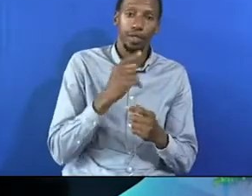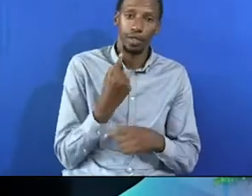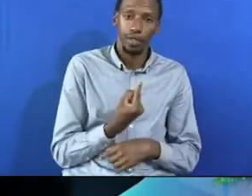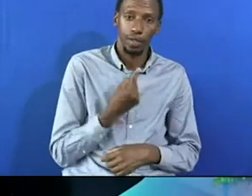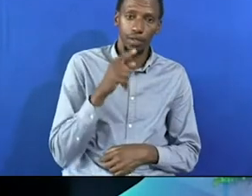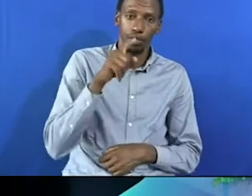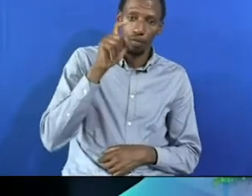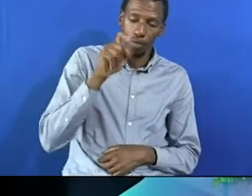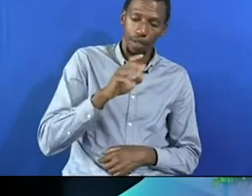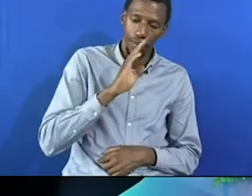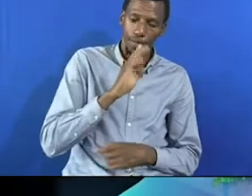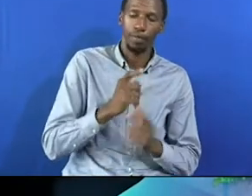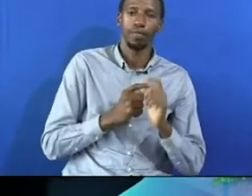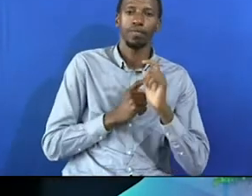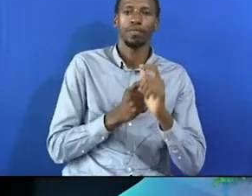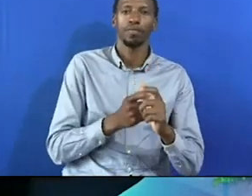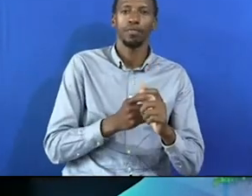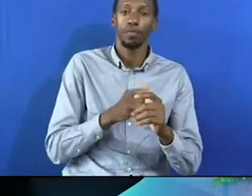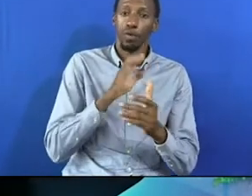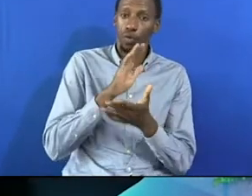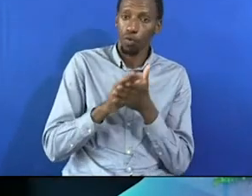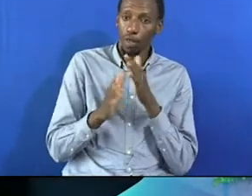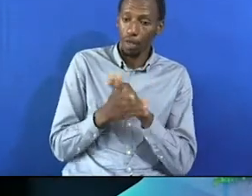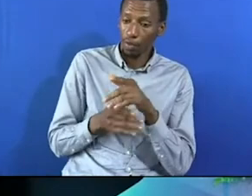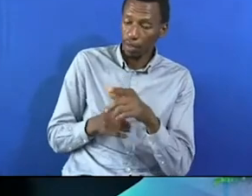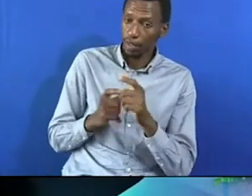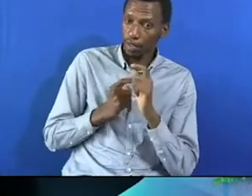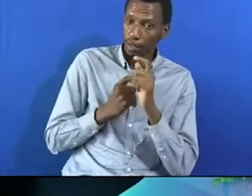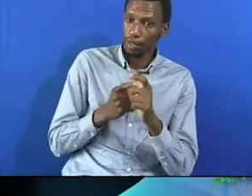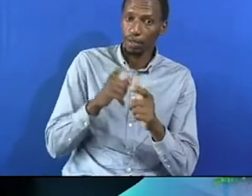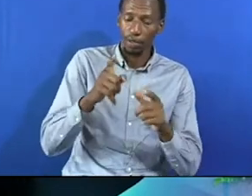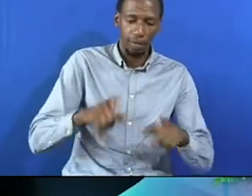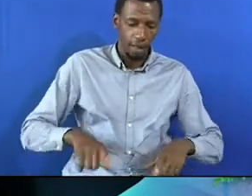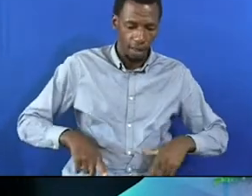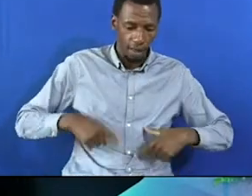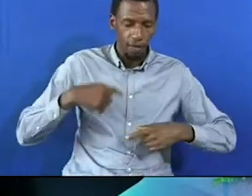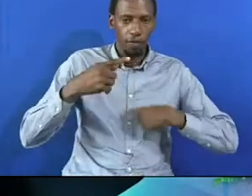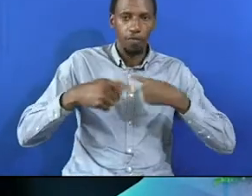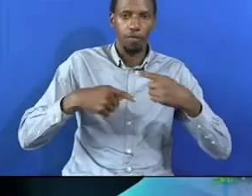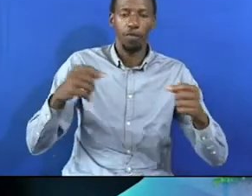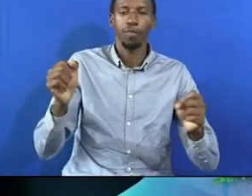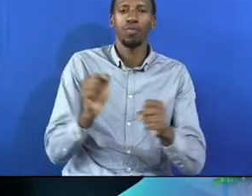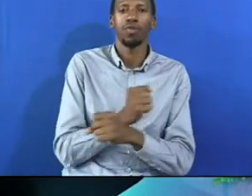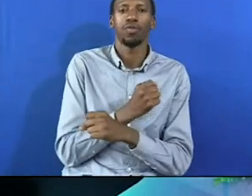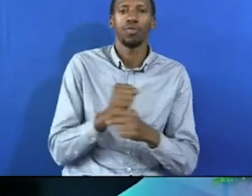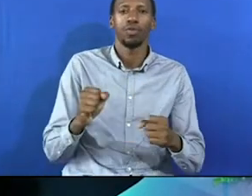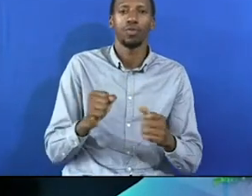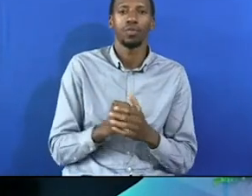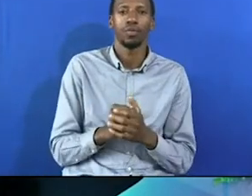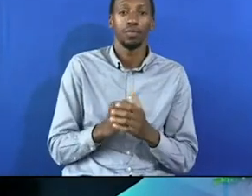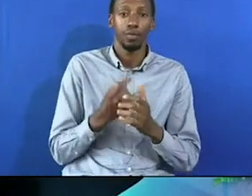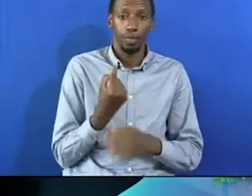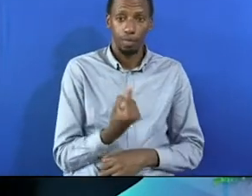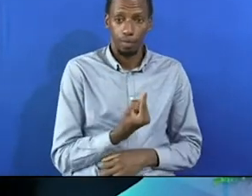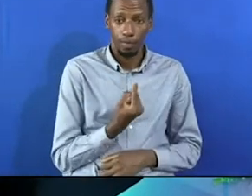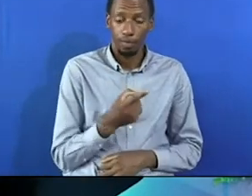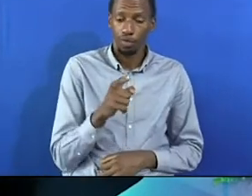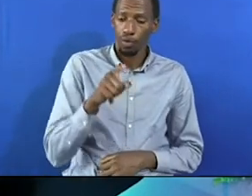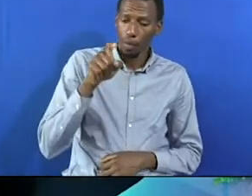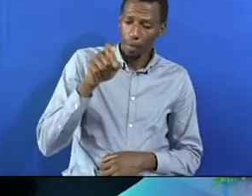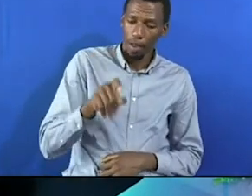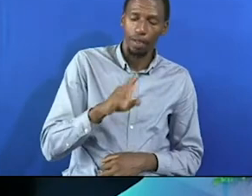gifted. Without that gift, you can't survive. To be single, you must be